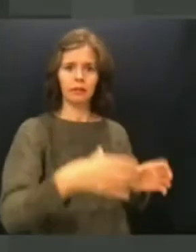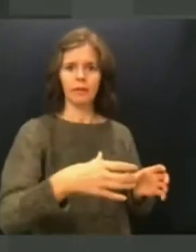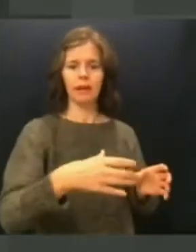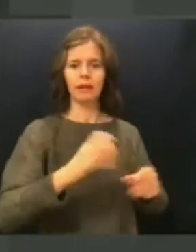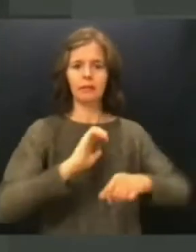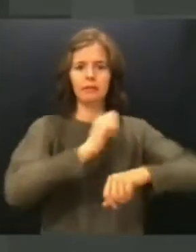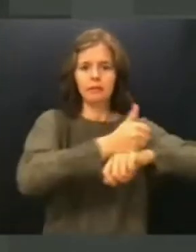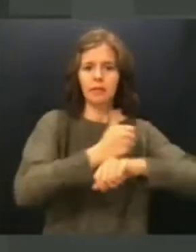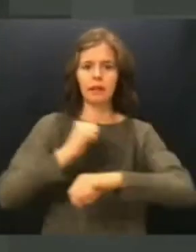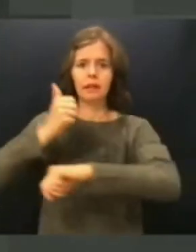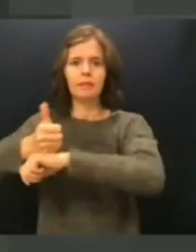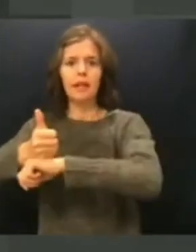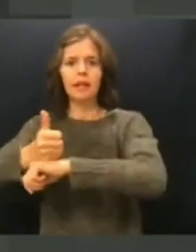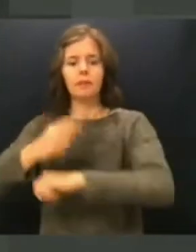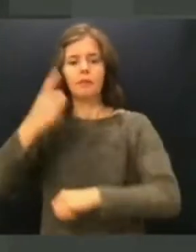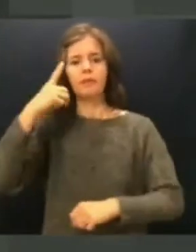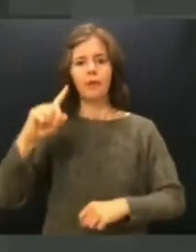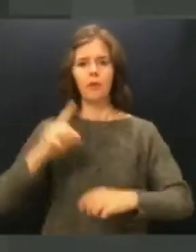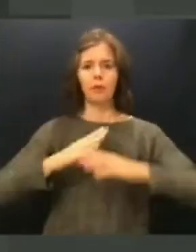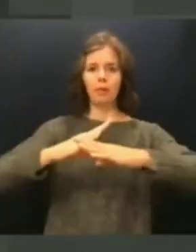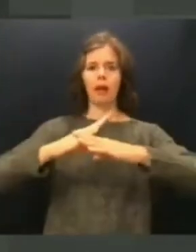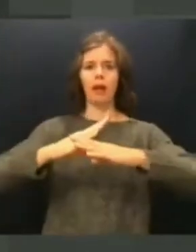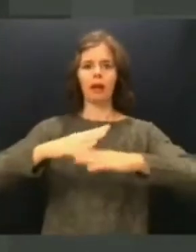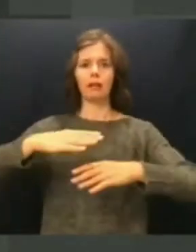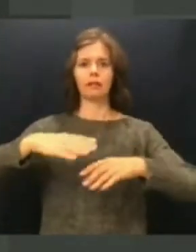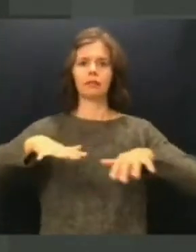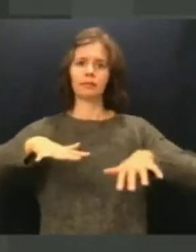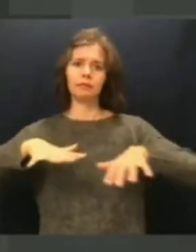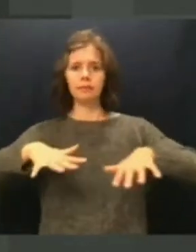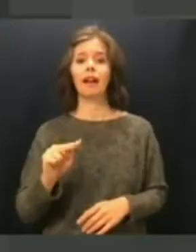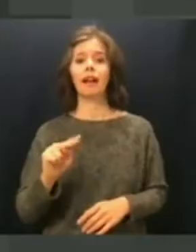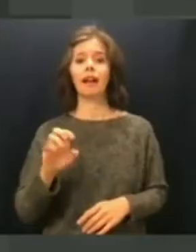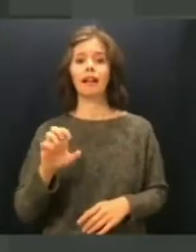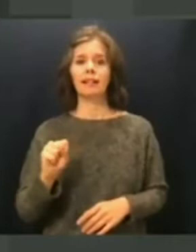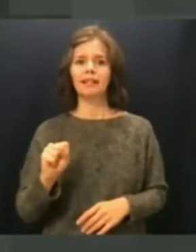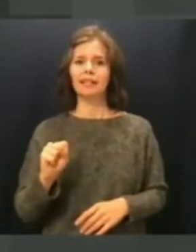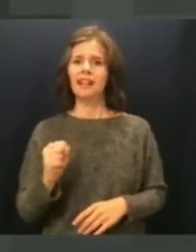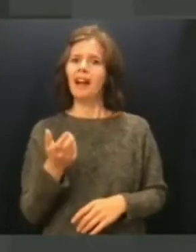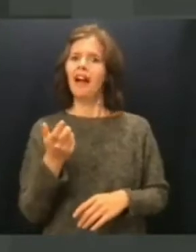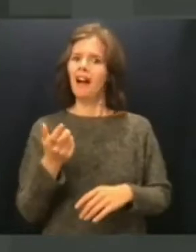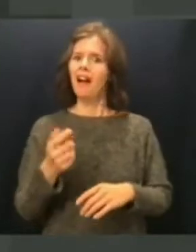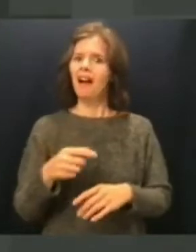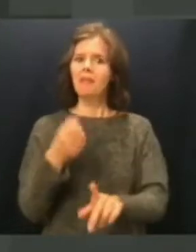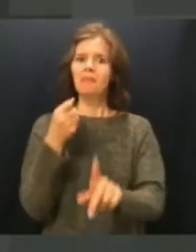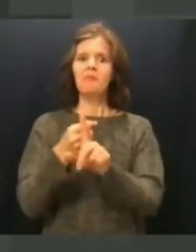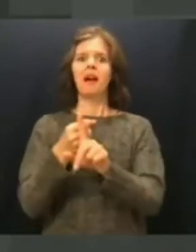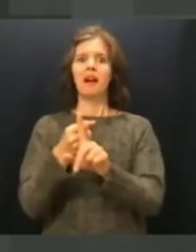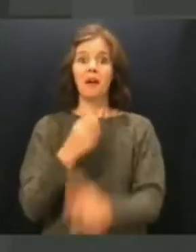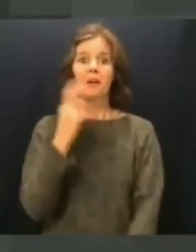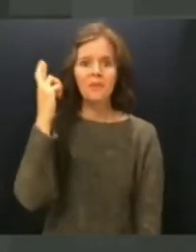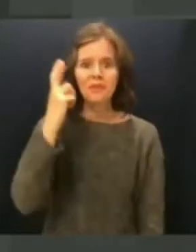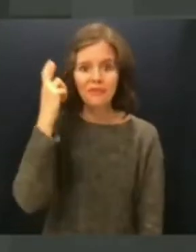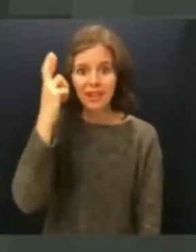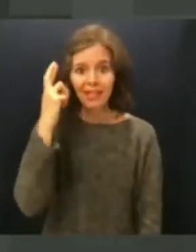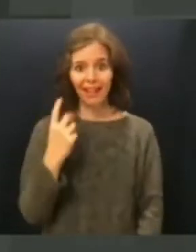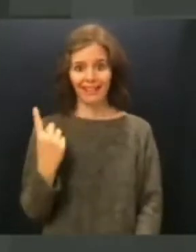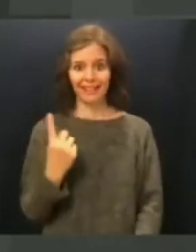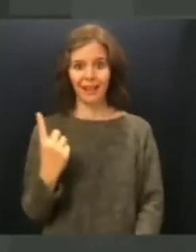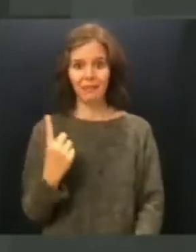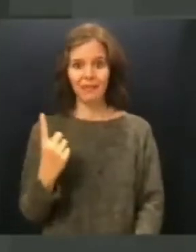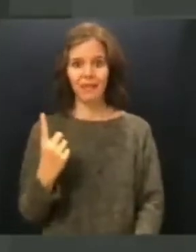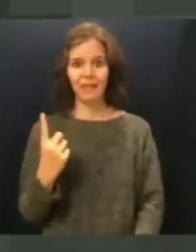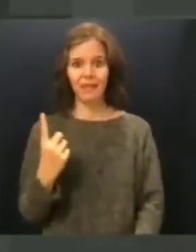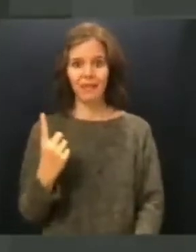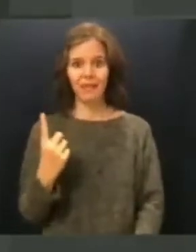it. And vibrations can be so many different things. You know, it can be a snowball, hit. Wireless redstone, thanks to the skulk